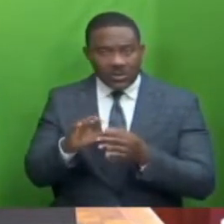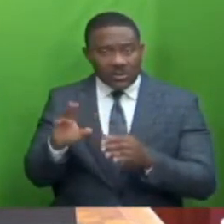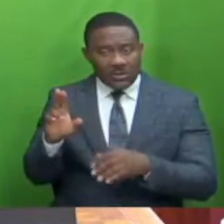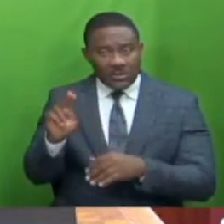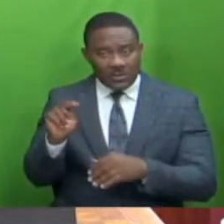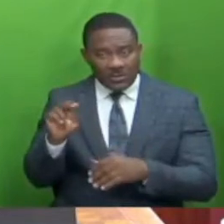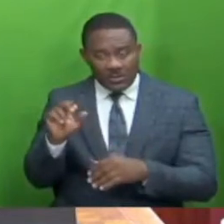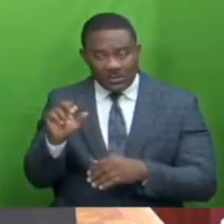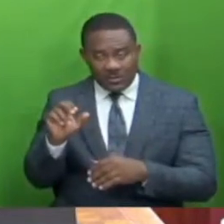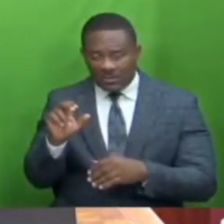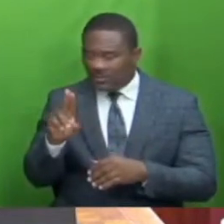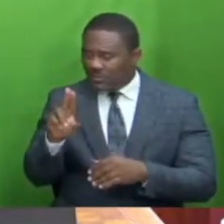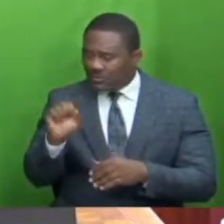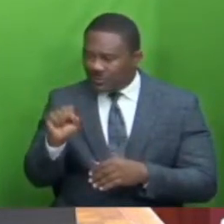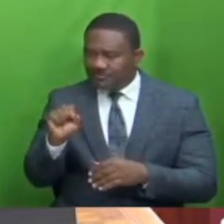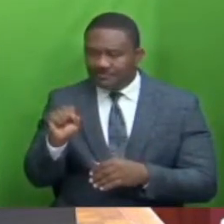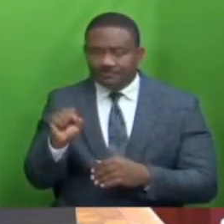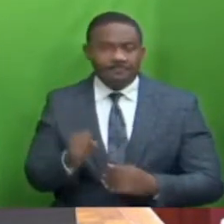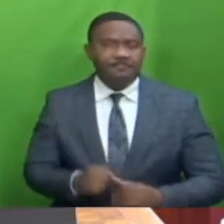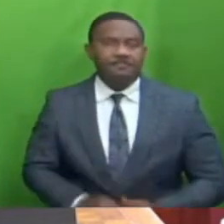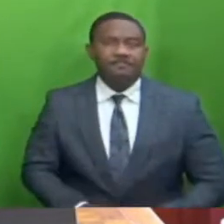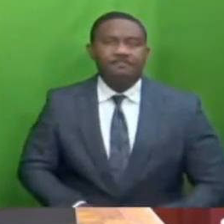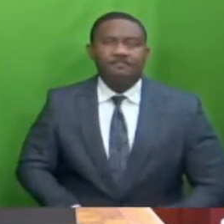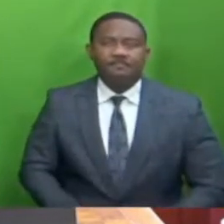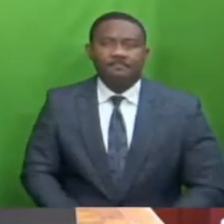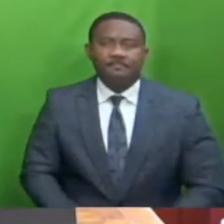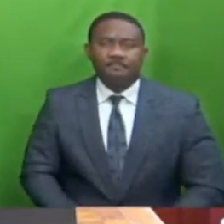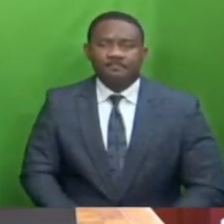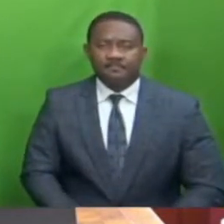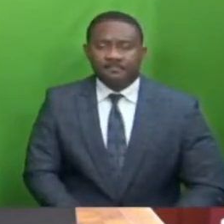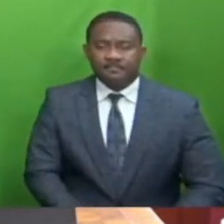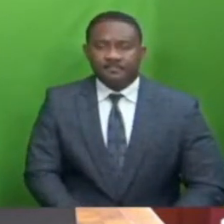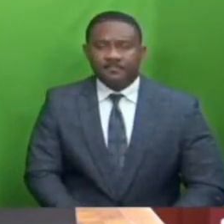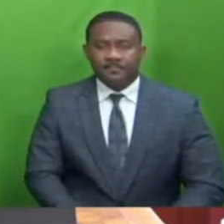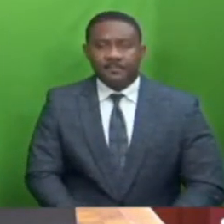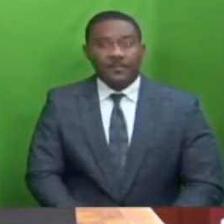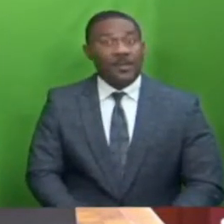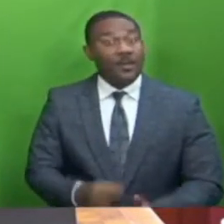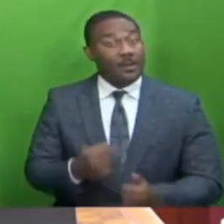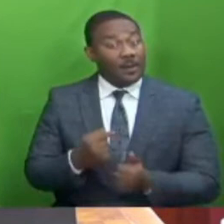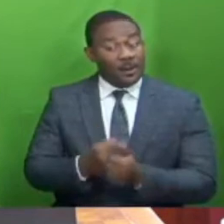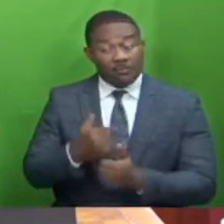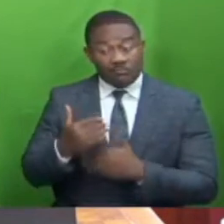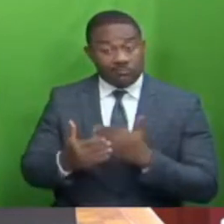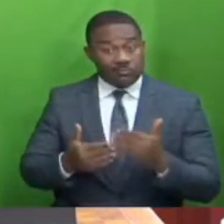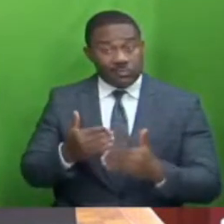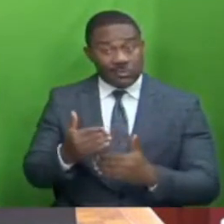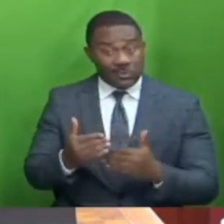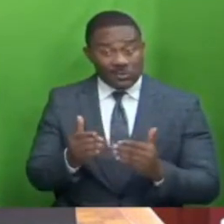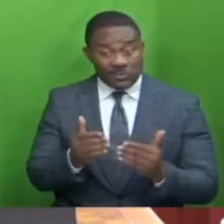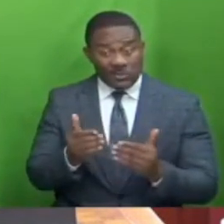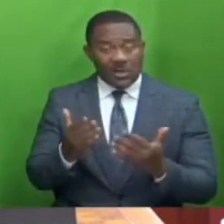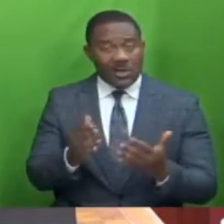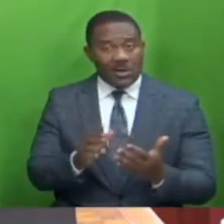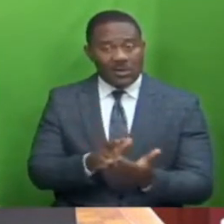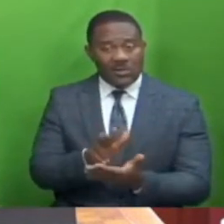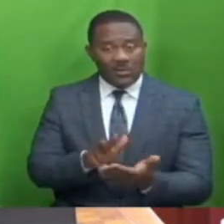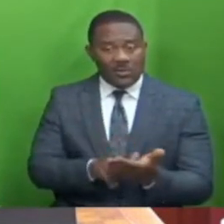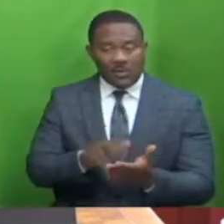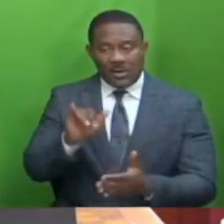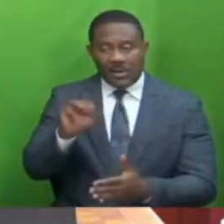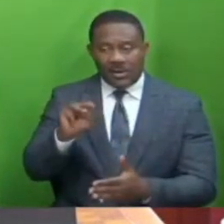key stakeholders played diverse roles in Ghana's successful journey towards approval of the IMF-supported